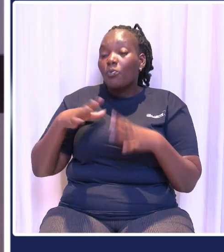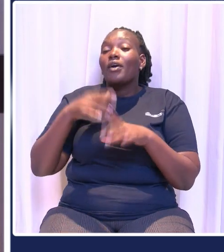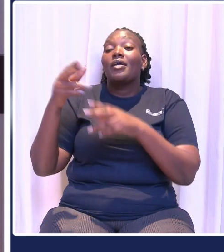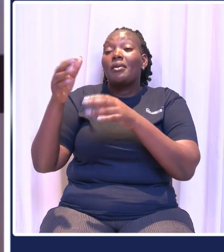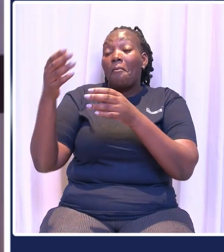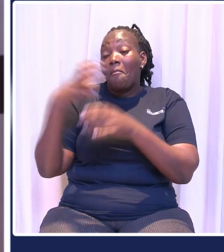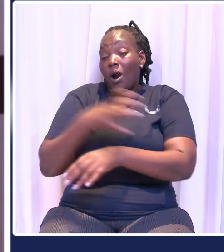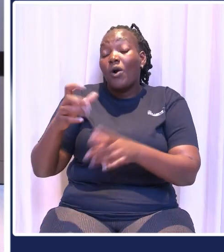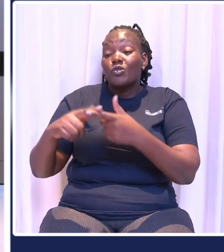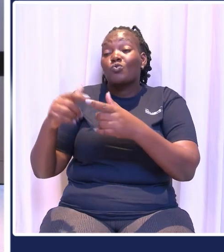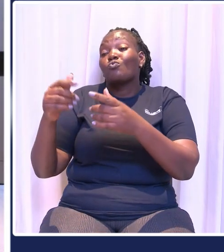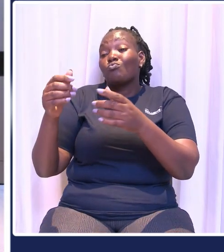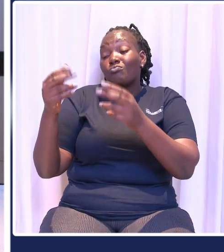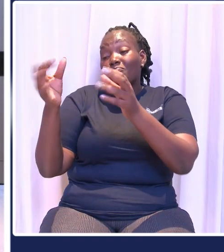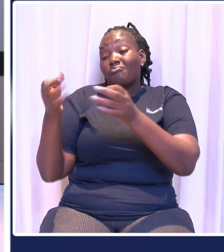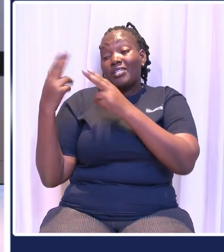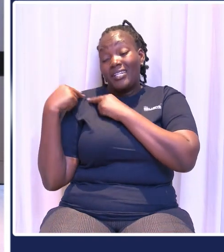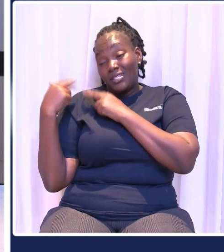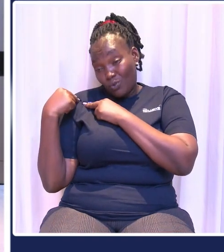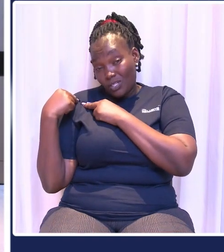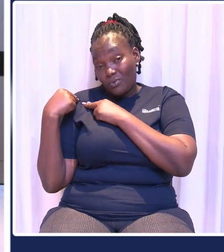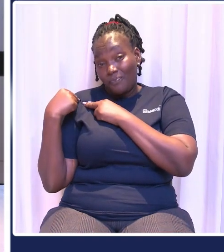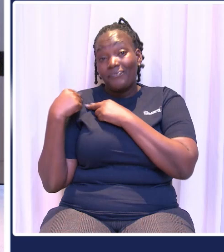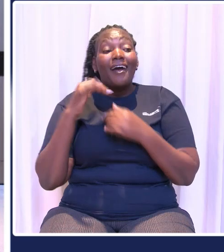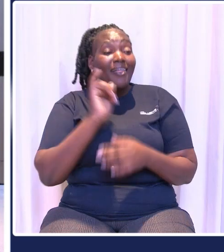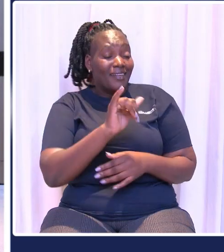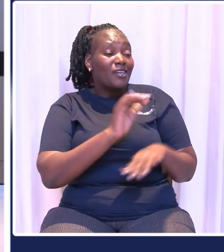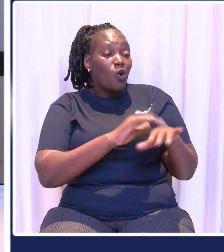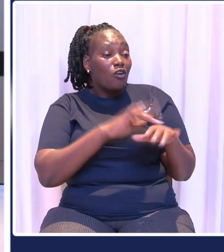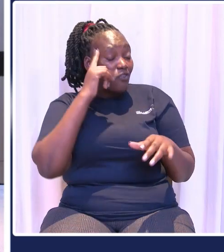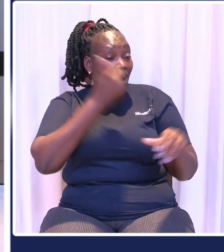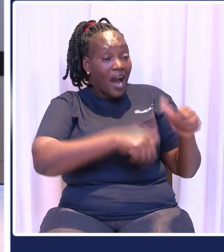That sounds like a call to action to me. Call to action. There it is. Thank you so